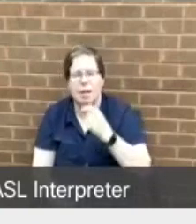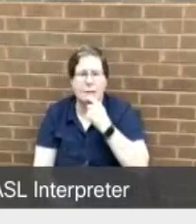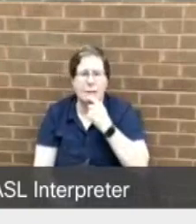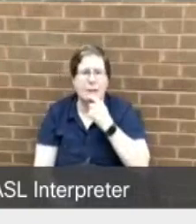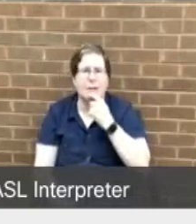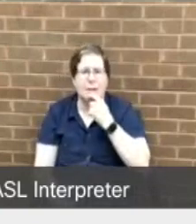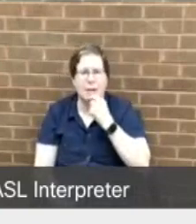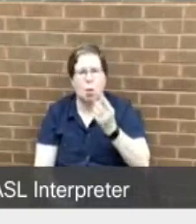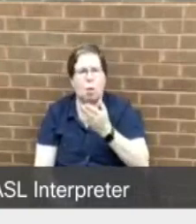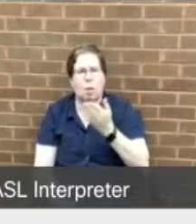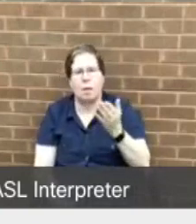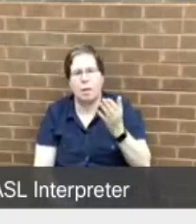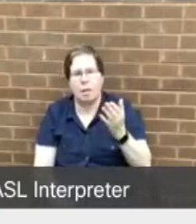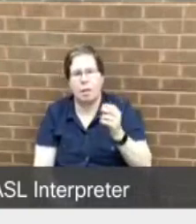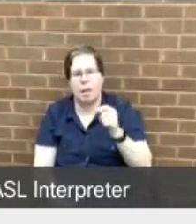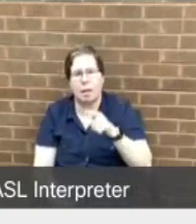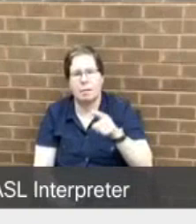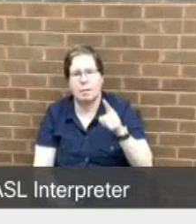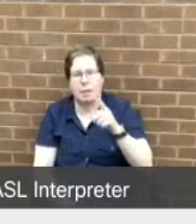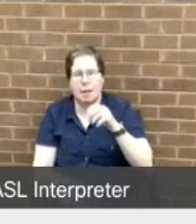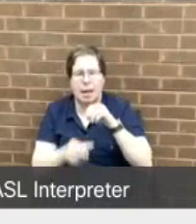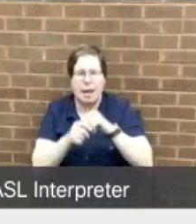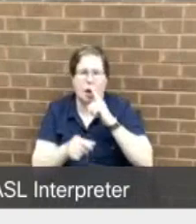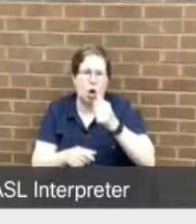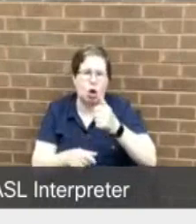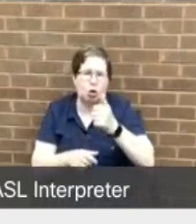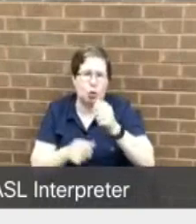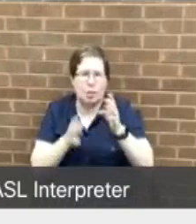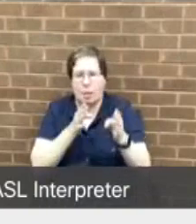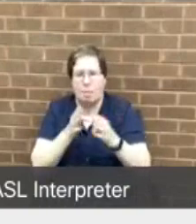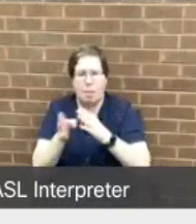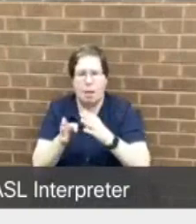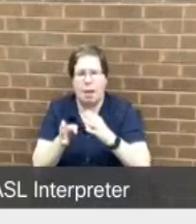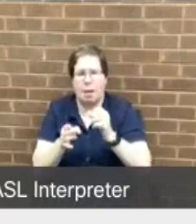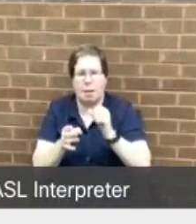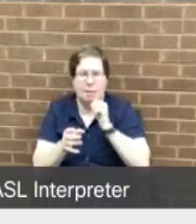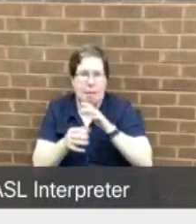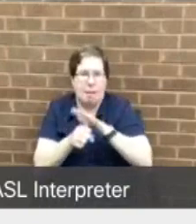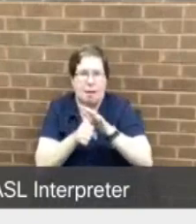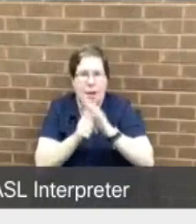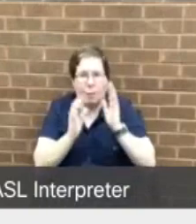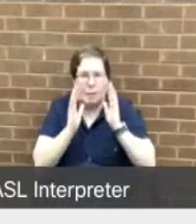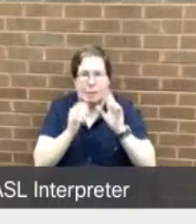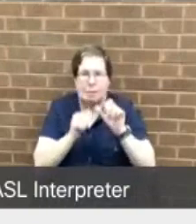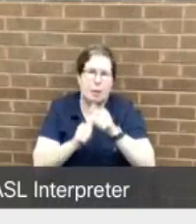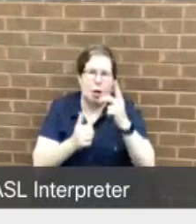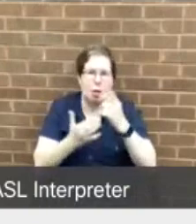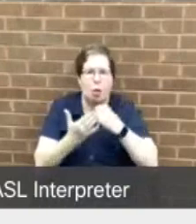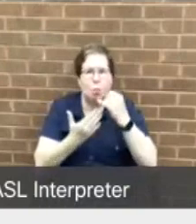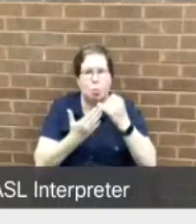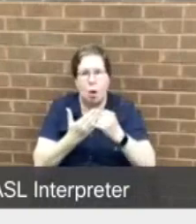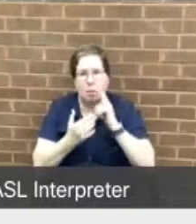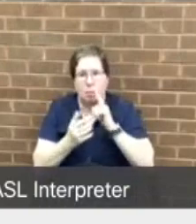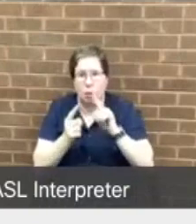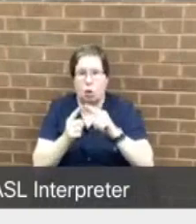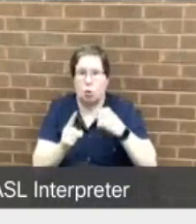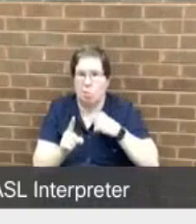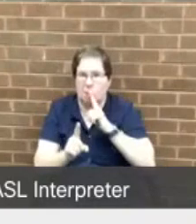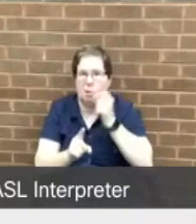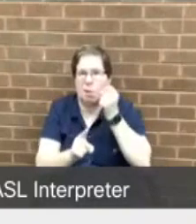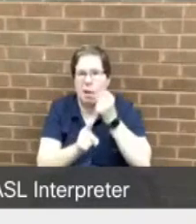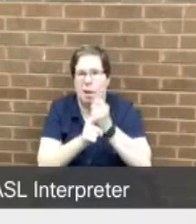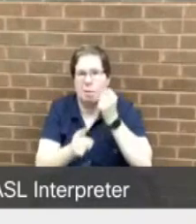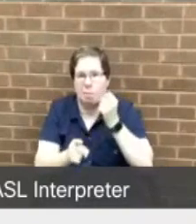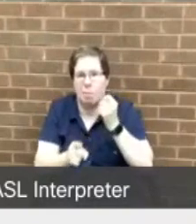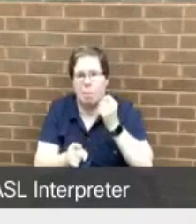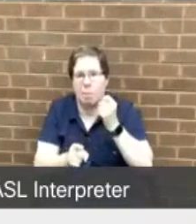the things in the Central Maryland Regional Transit Plan, it doesn't get as much attention as some of our bigger projects, but is just as impactful